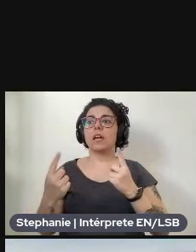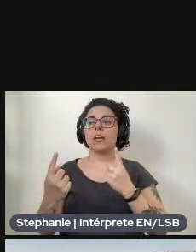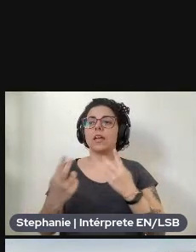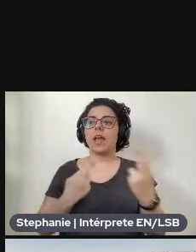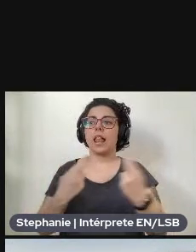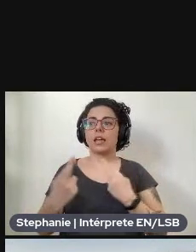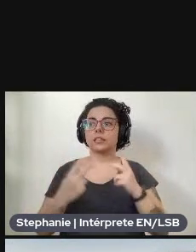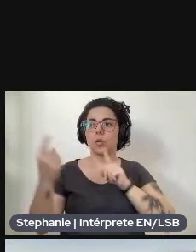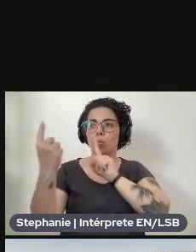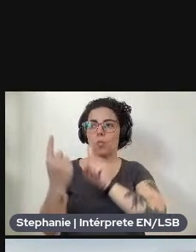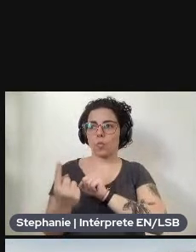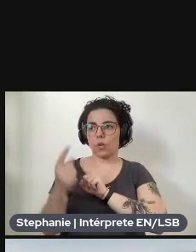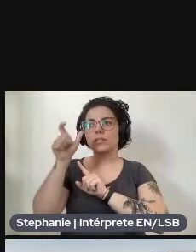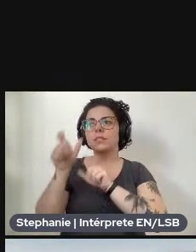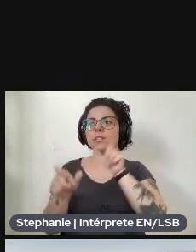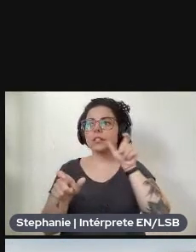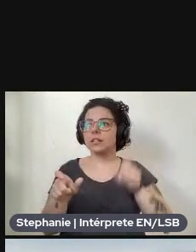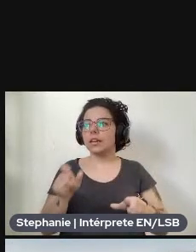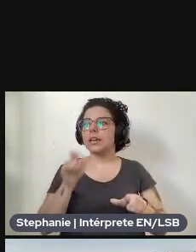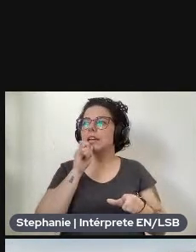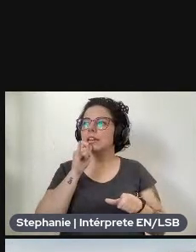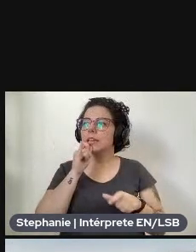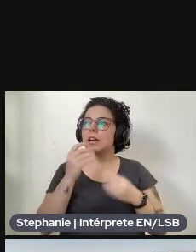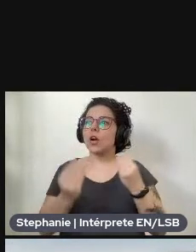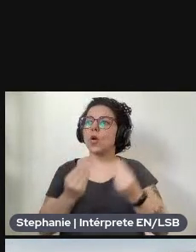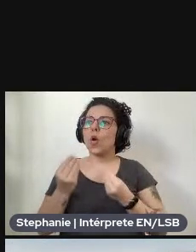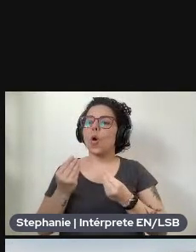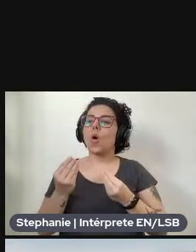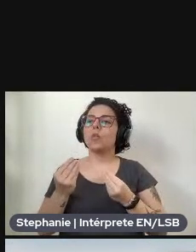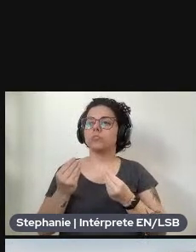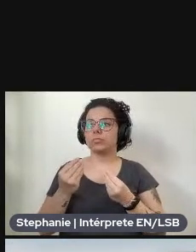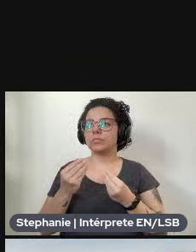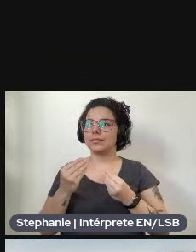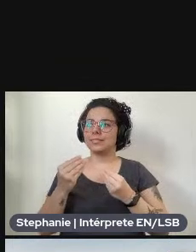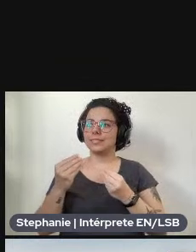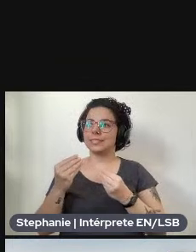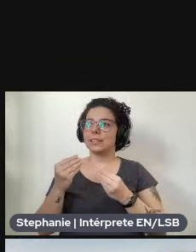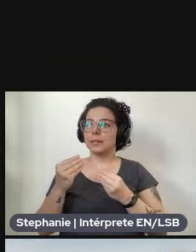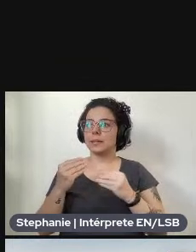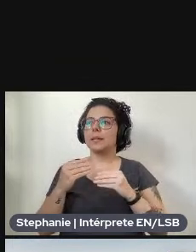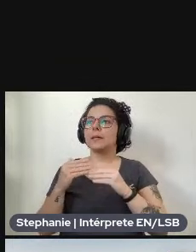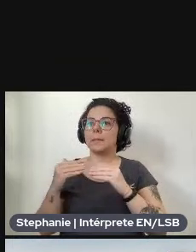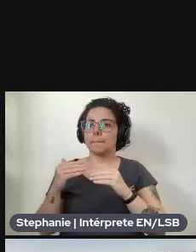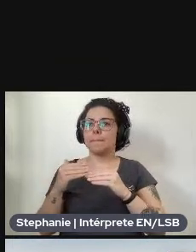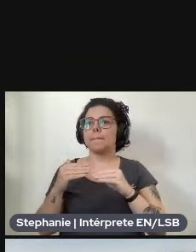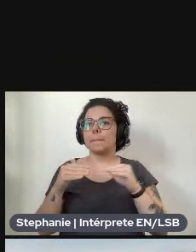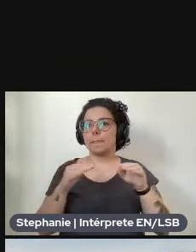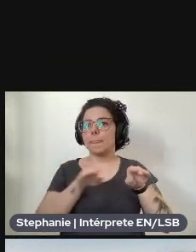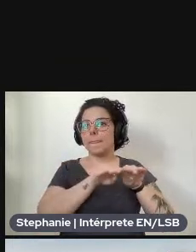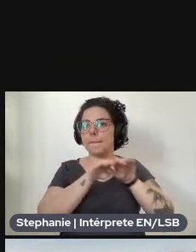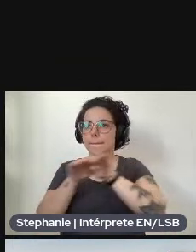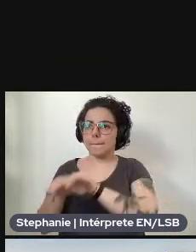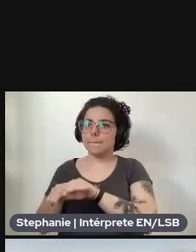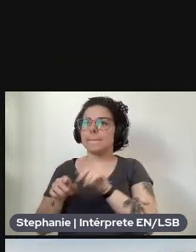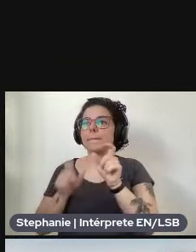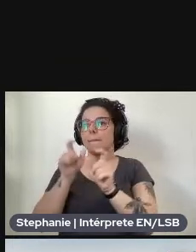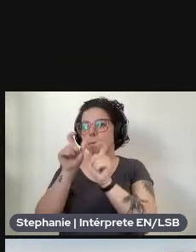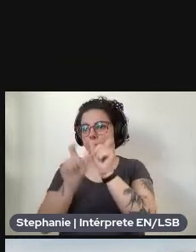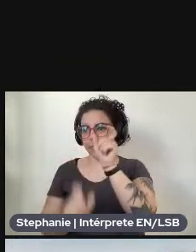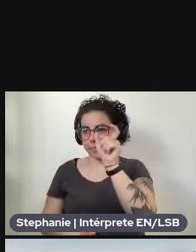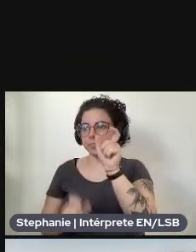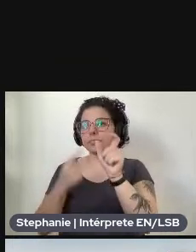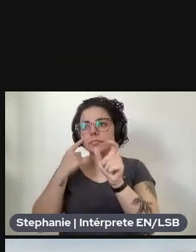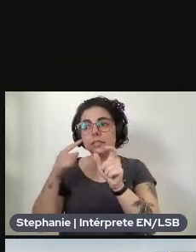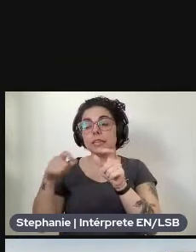part of a competent speaker's knowledge. So everyone has that, that conception in mind. And